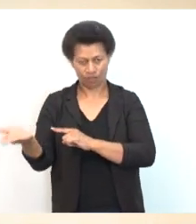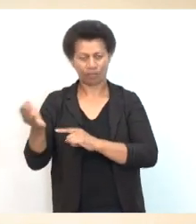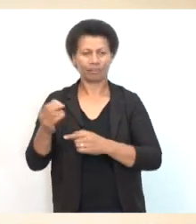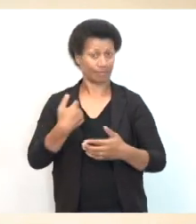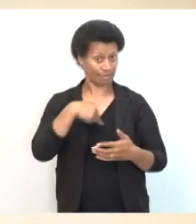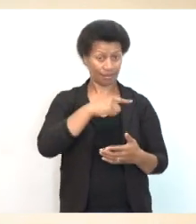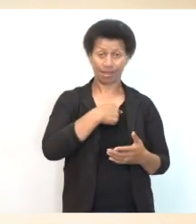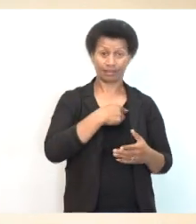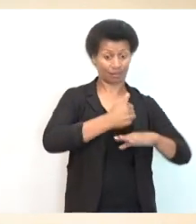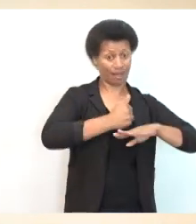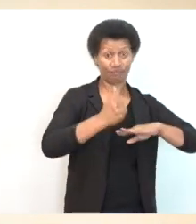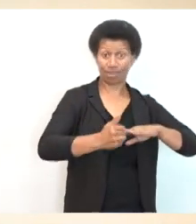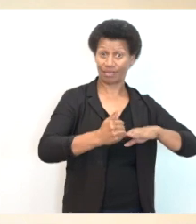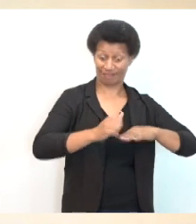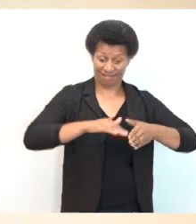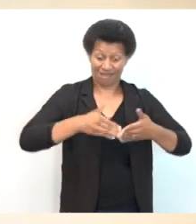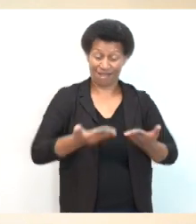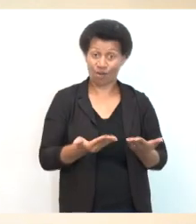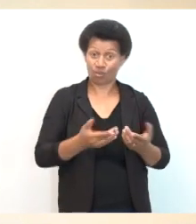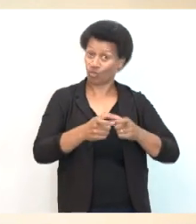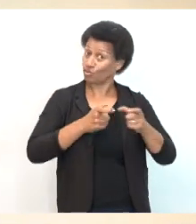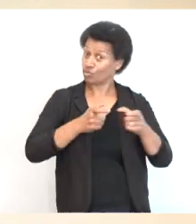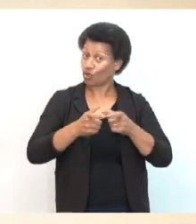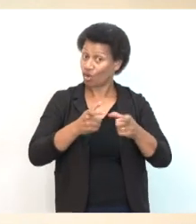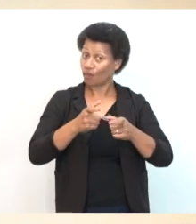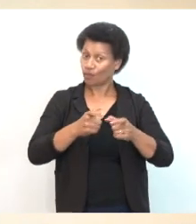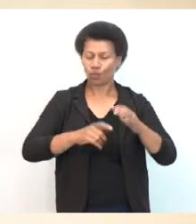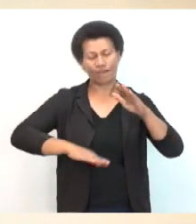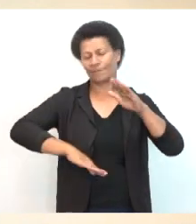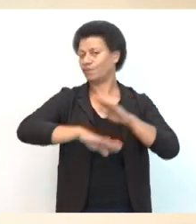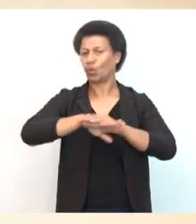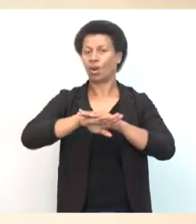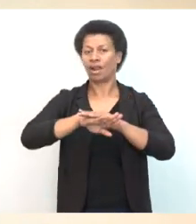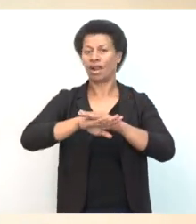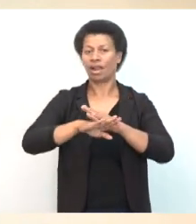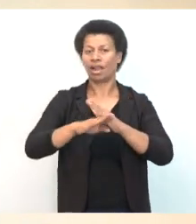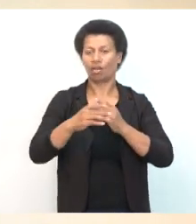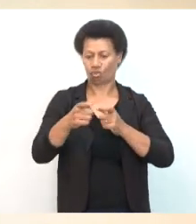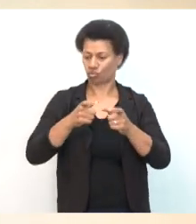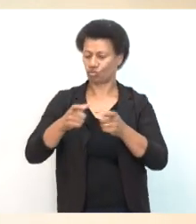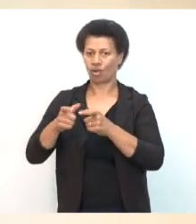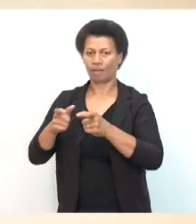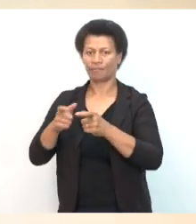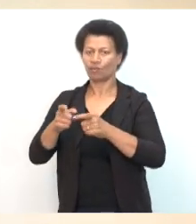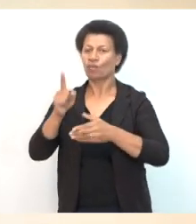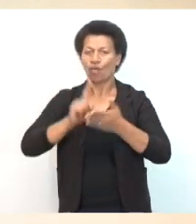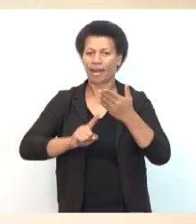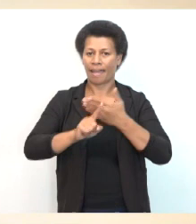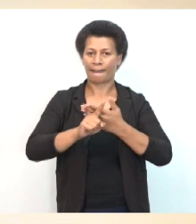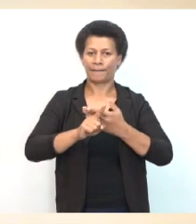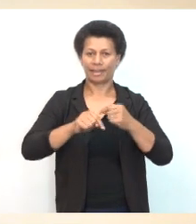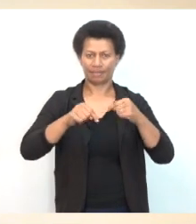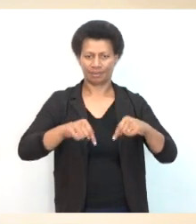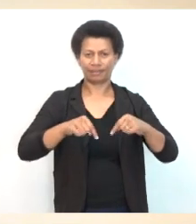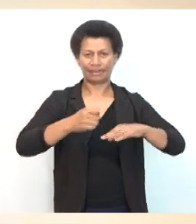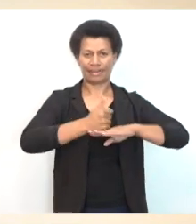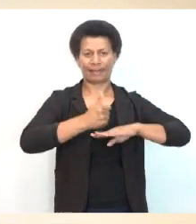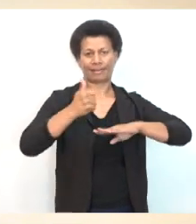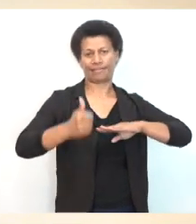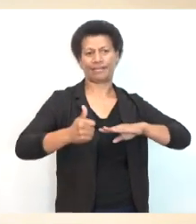assemble so that we can prepare a response to the issues raised. And it was a variety of issues.